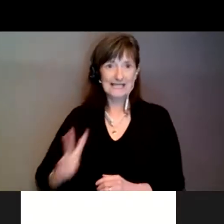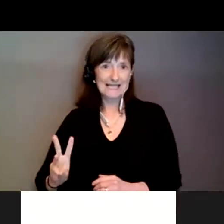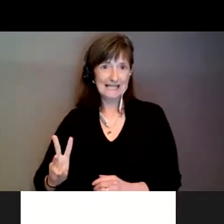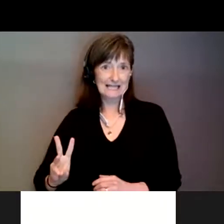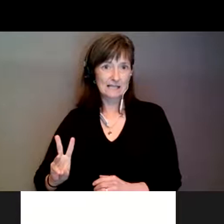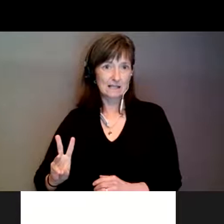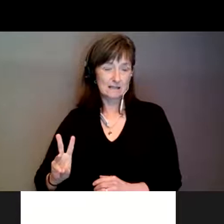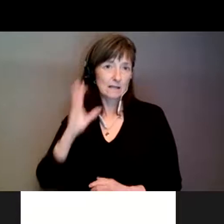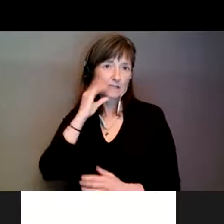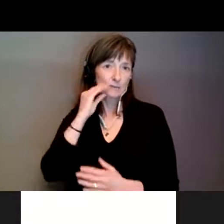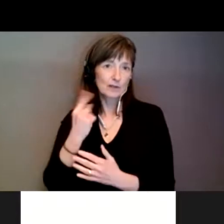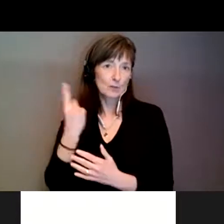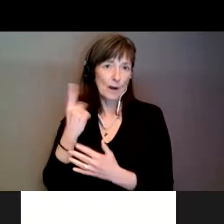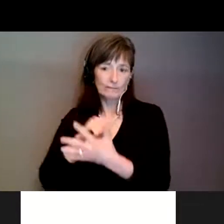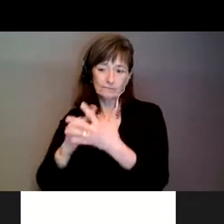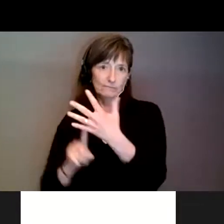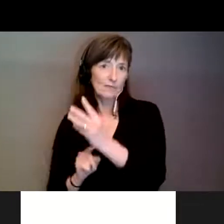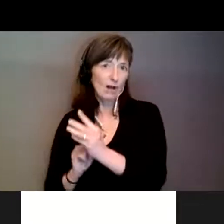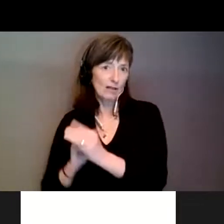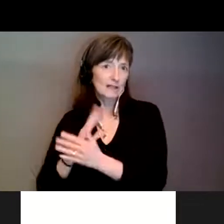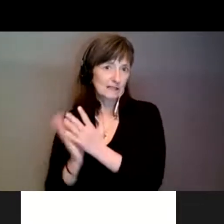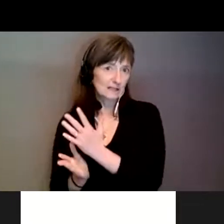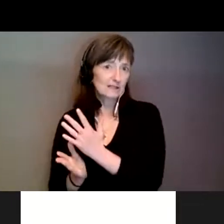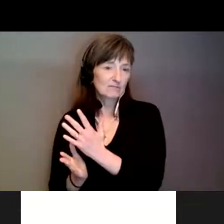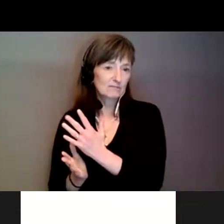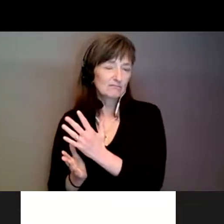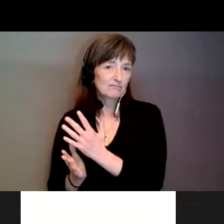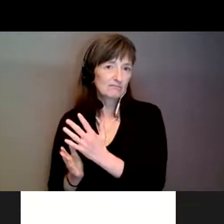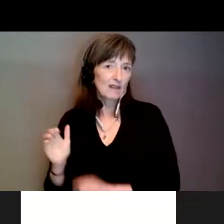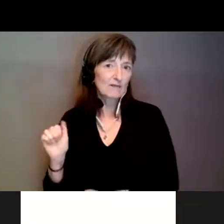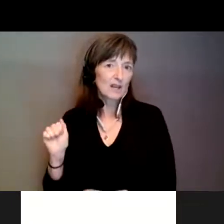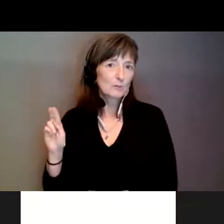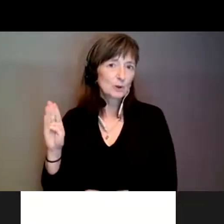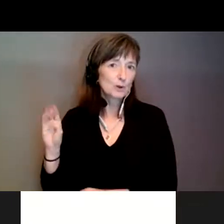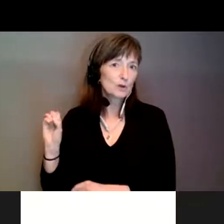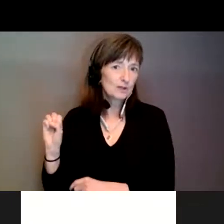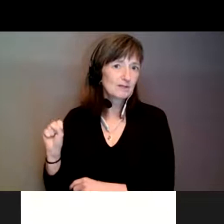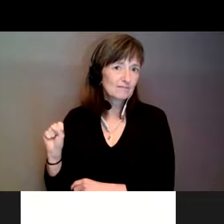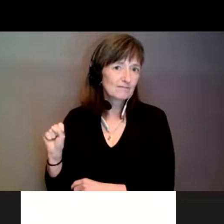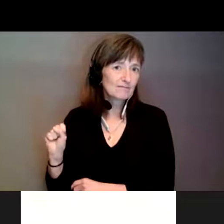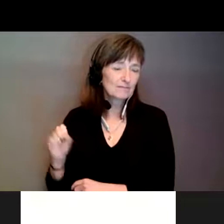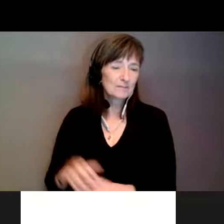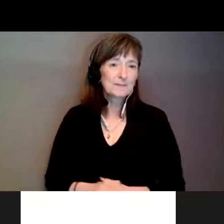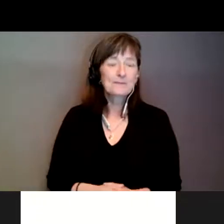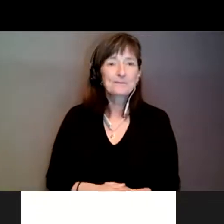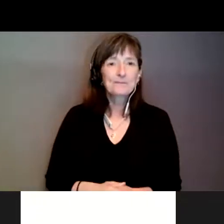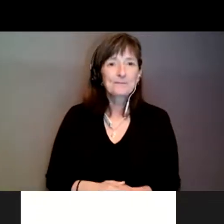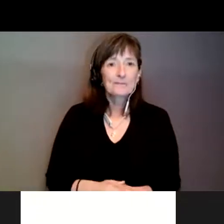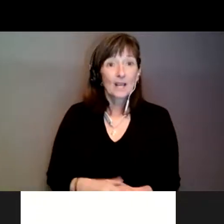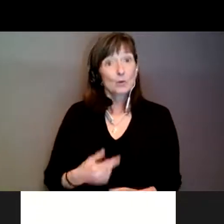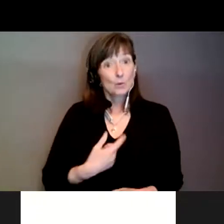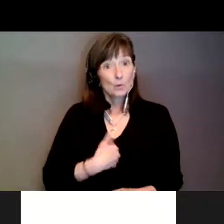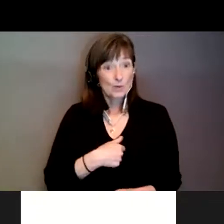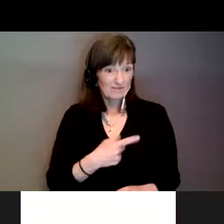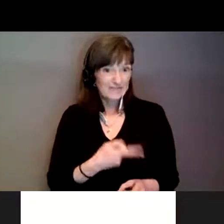forms of elder abuse. When we, as David mentioned, we were touring live with